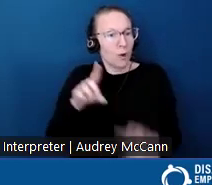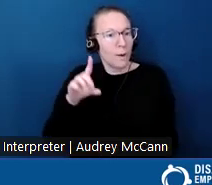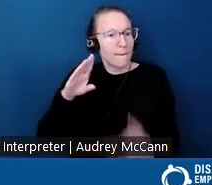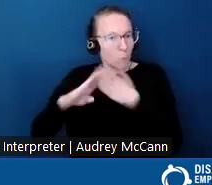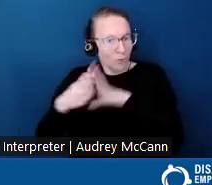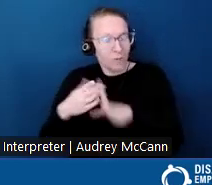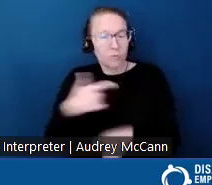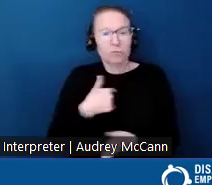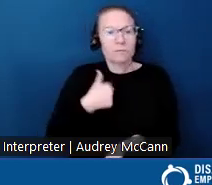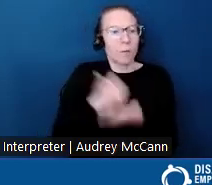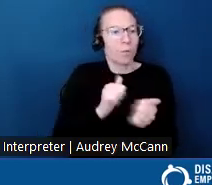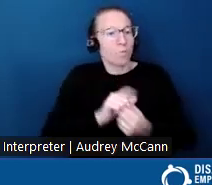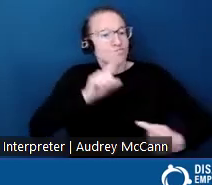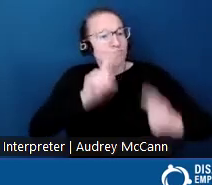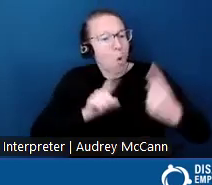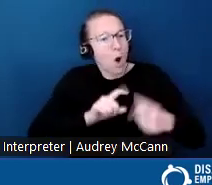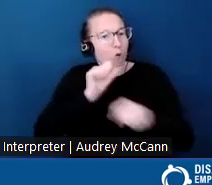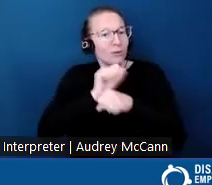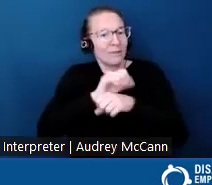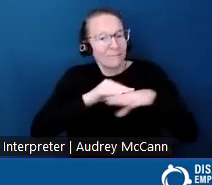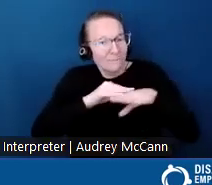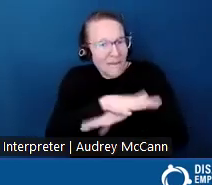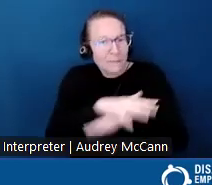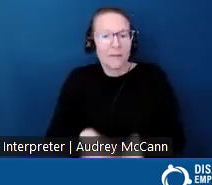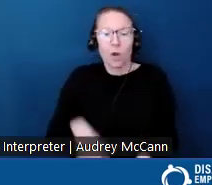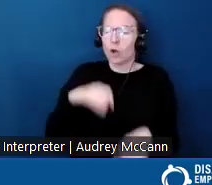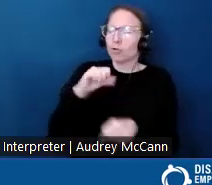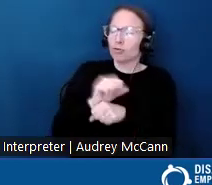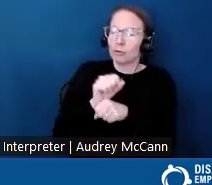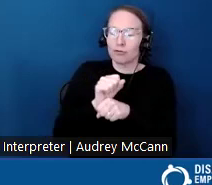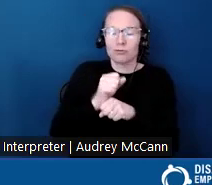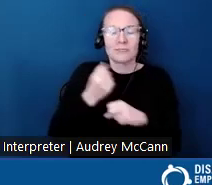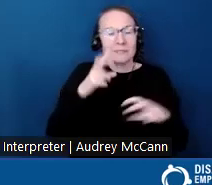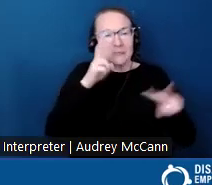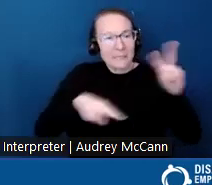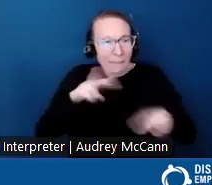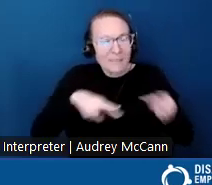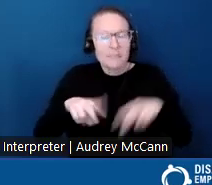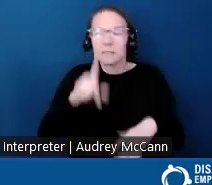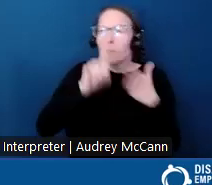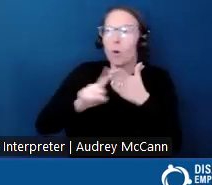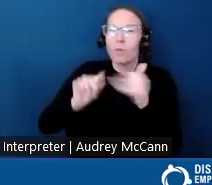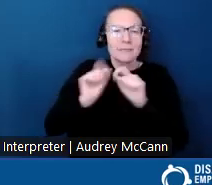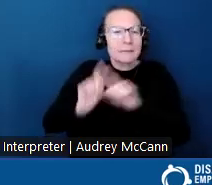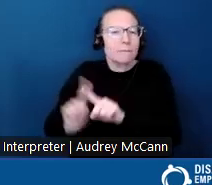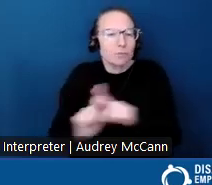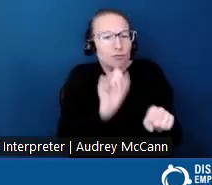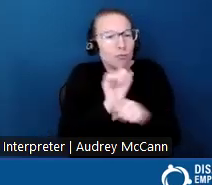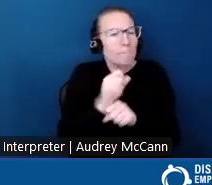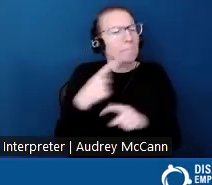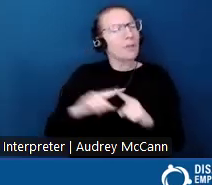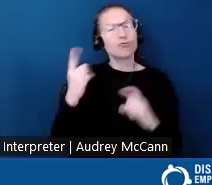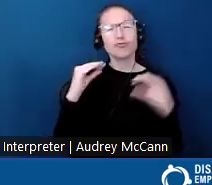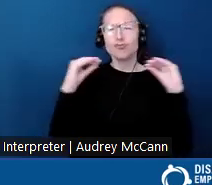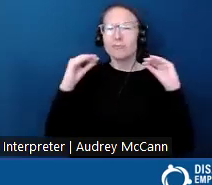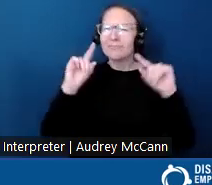through one-on-one career advisement appointments, career assessments, exploration of different jobs, and teaching just general job